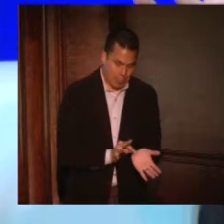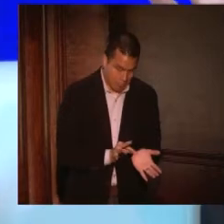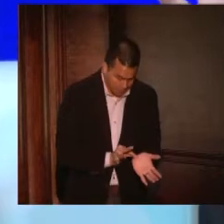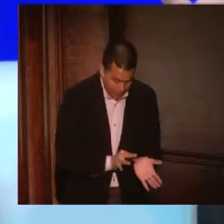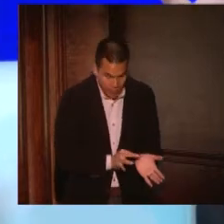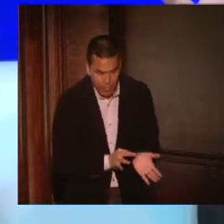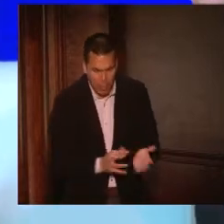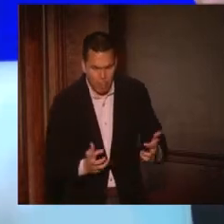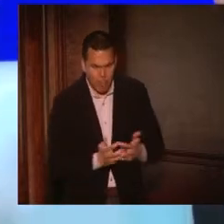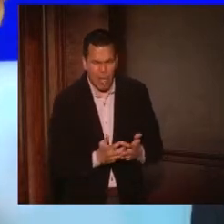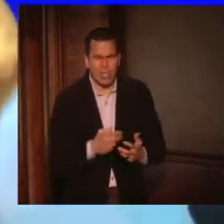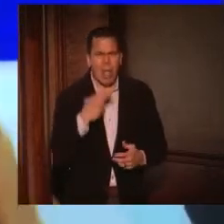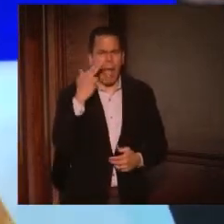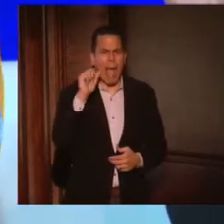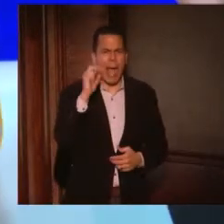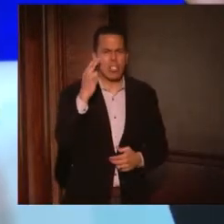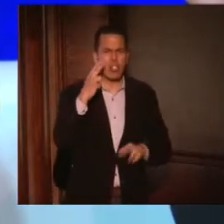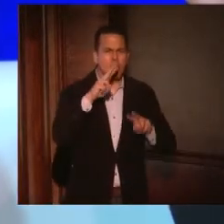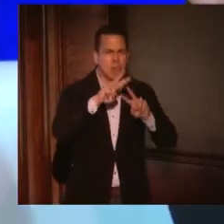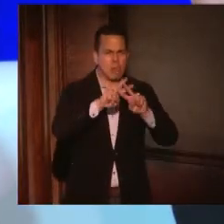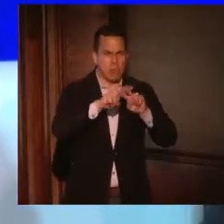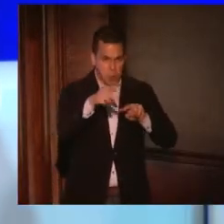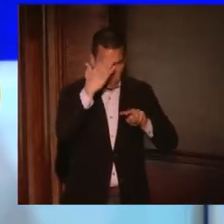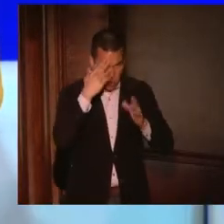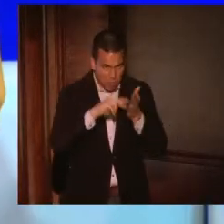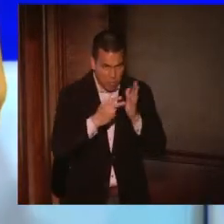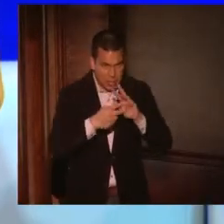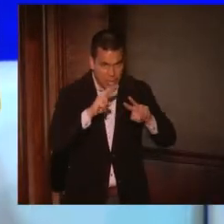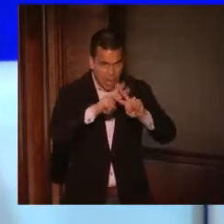anyone know what a hash is? Am I just like?